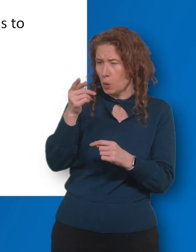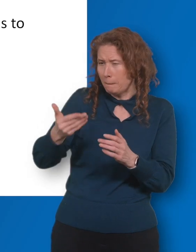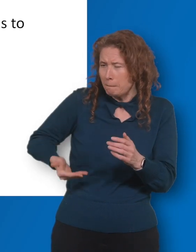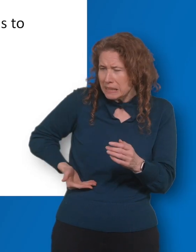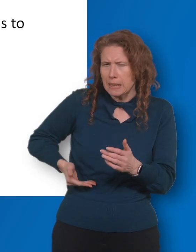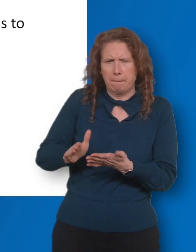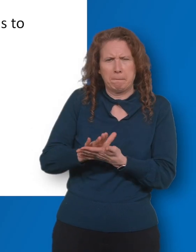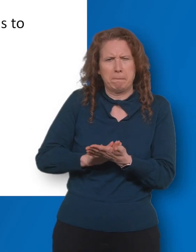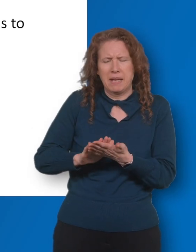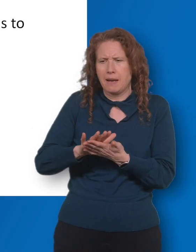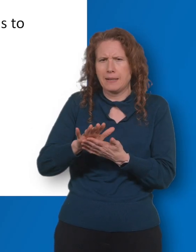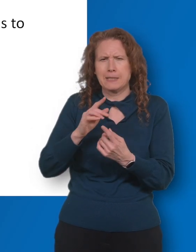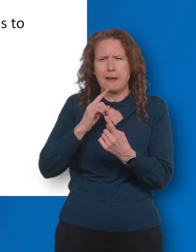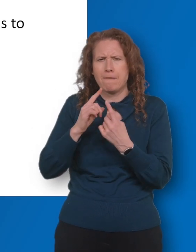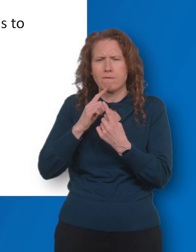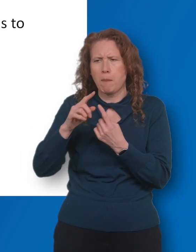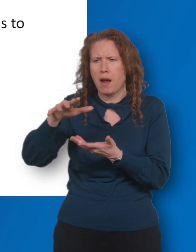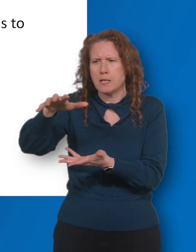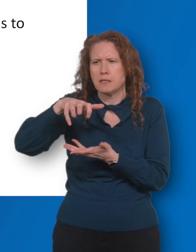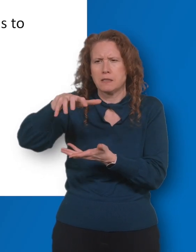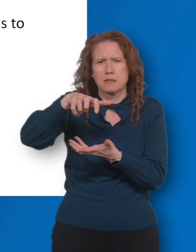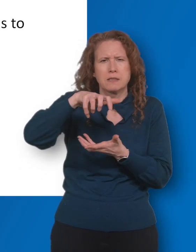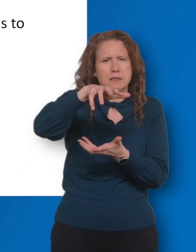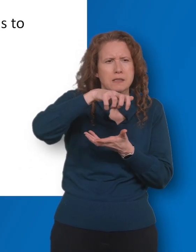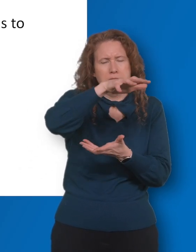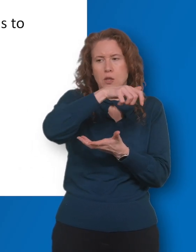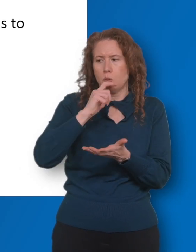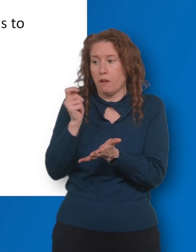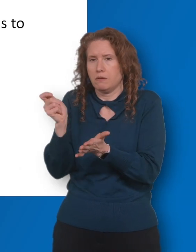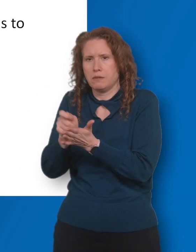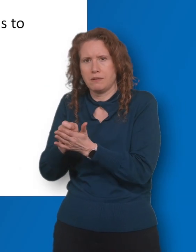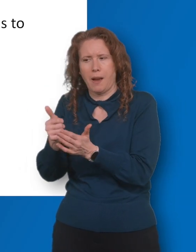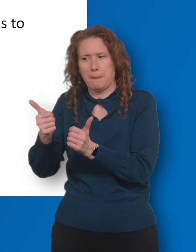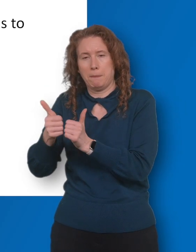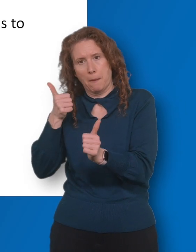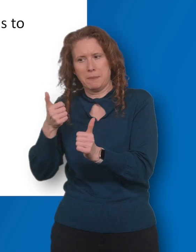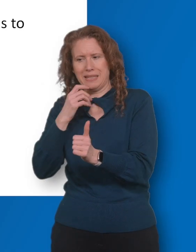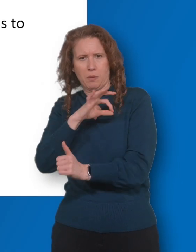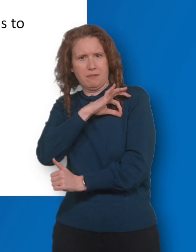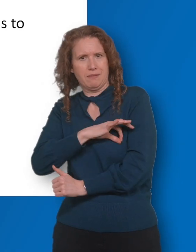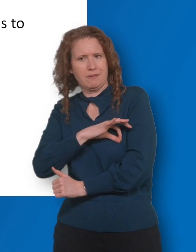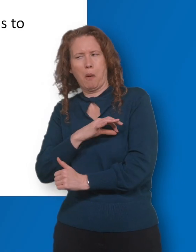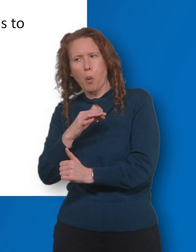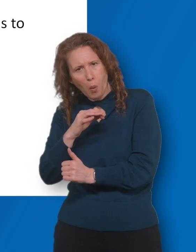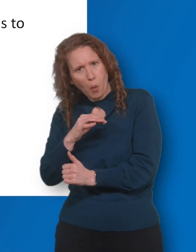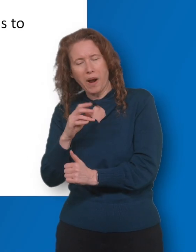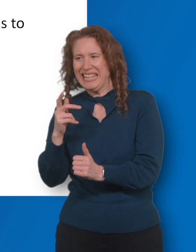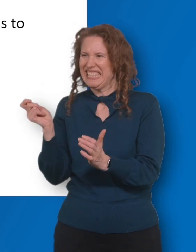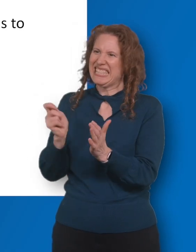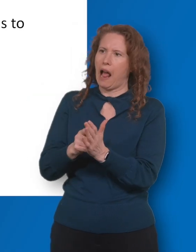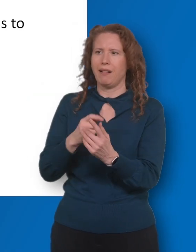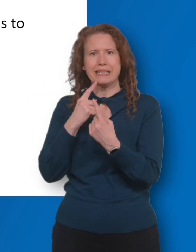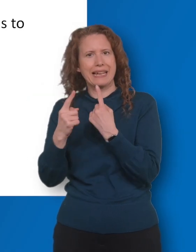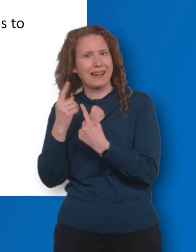were doing the research for the commercial gain of businesses, that somehow we would be selling our data. And we